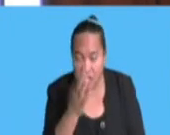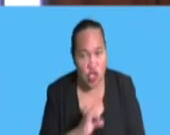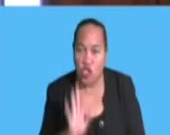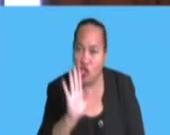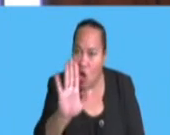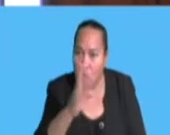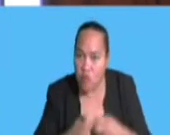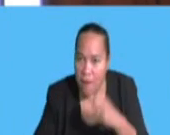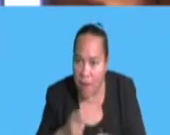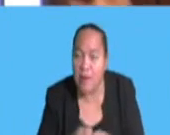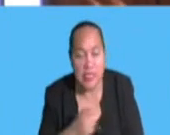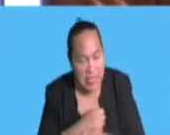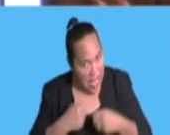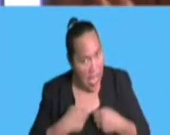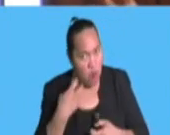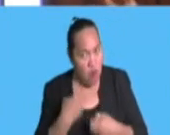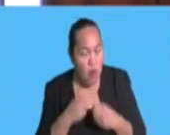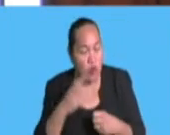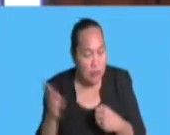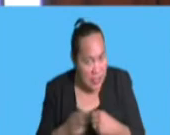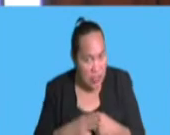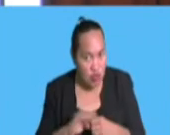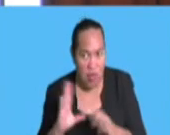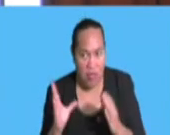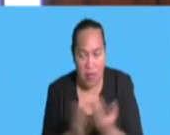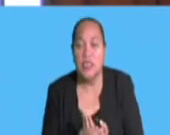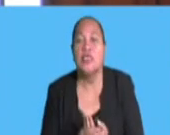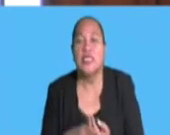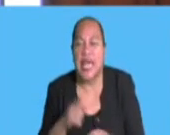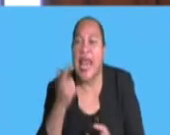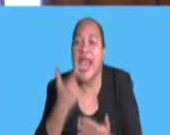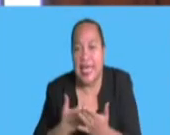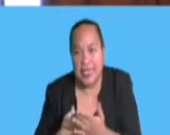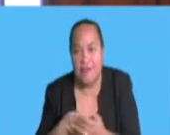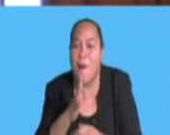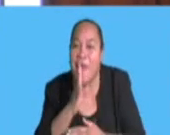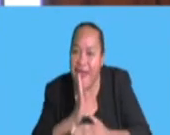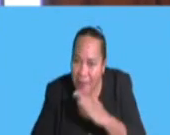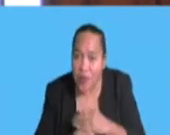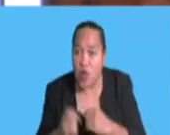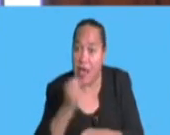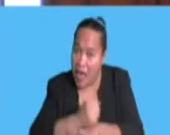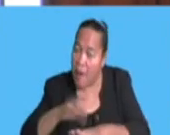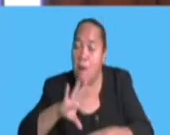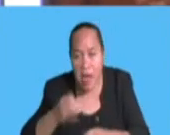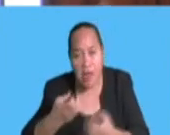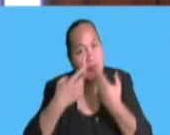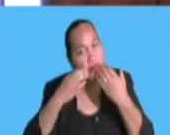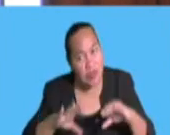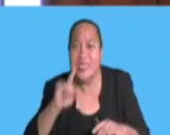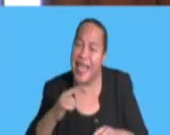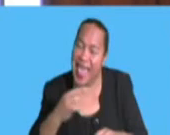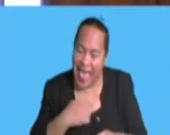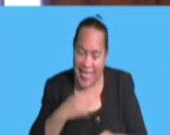your problem. This is our problem to fix. It is a lesson in humility for the government to come clean and admit, okay, you failed